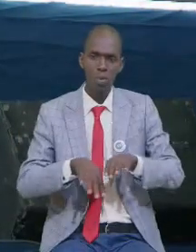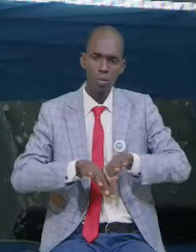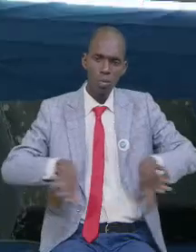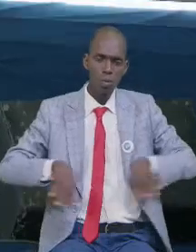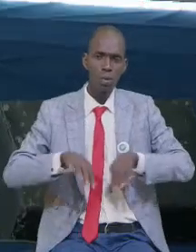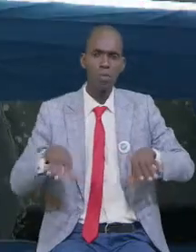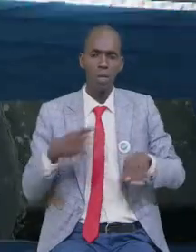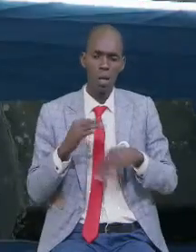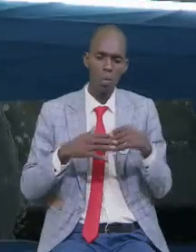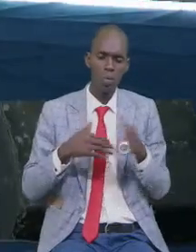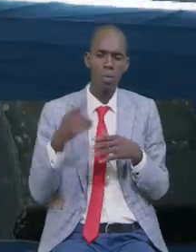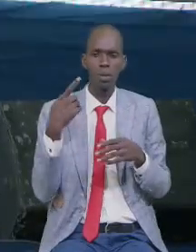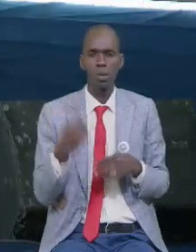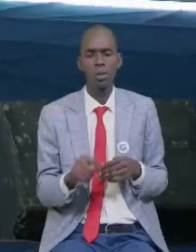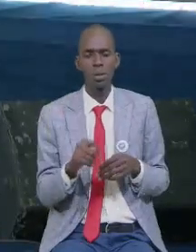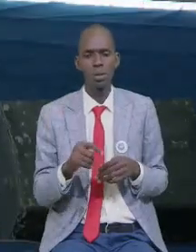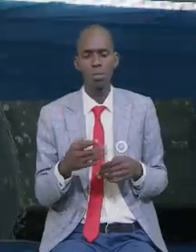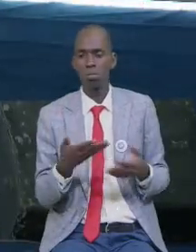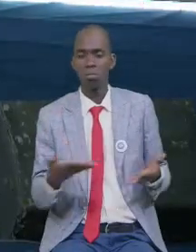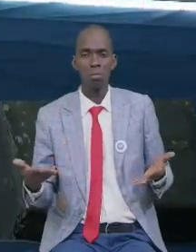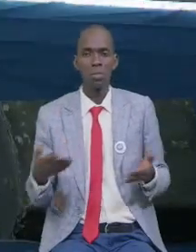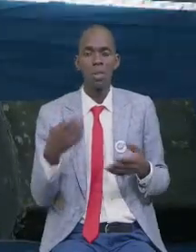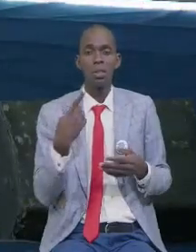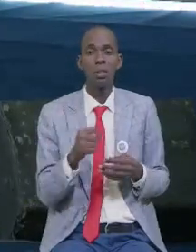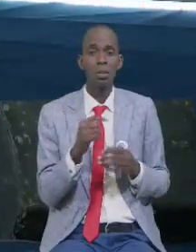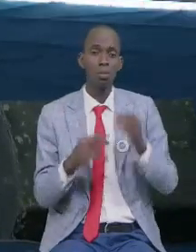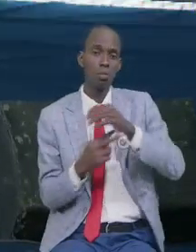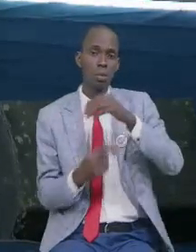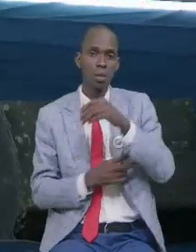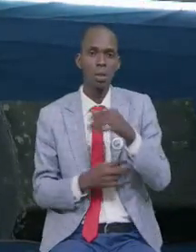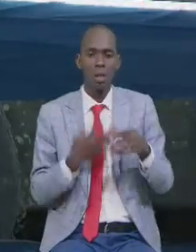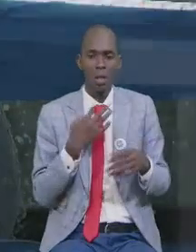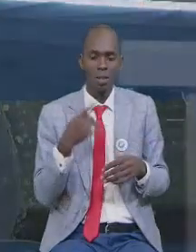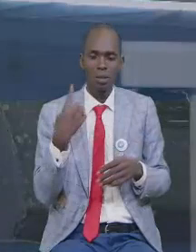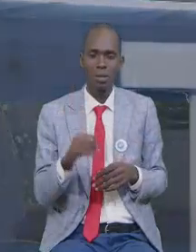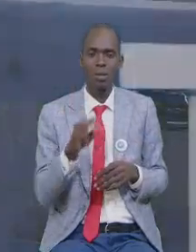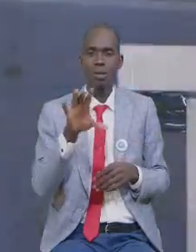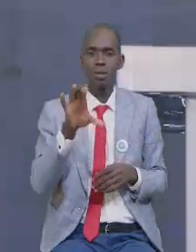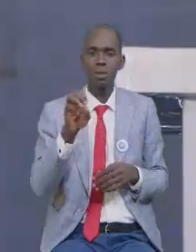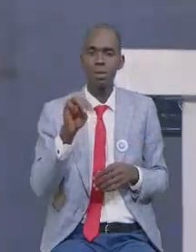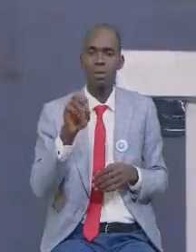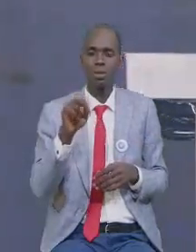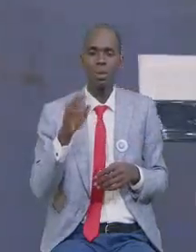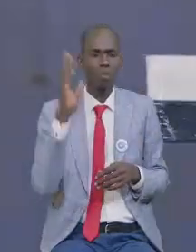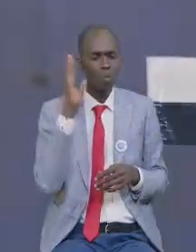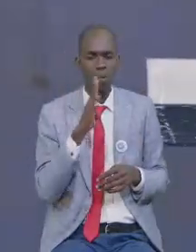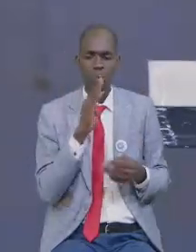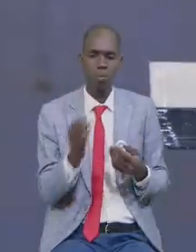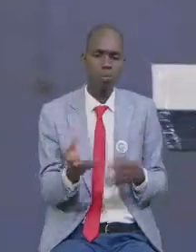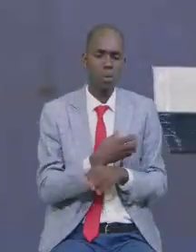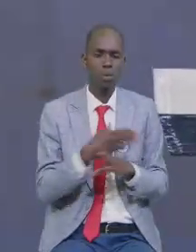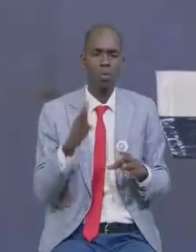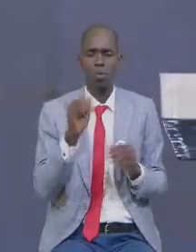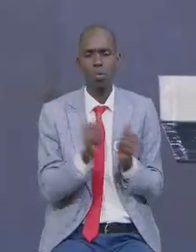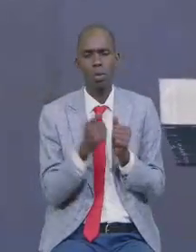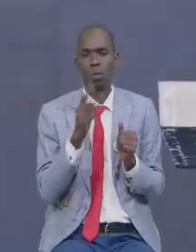We are going to use cement. The cement will flow away with the water. How can we do that? Somebody said, impossible